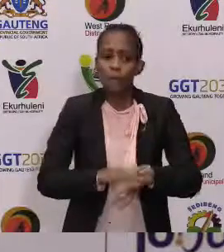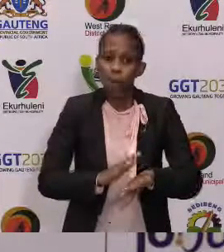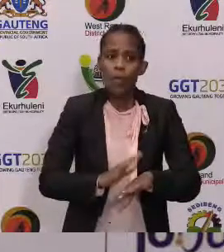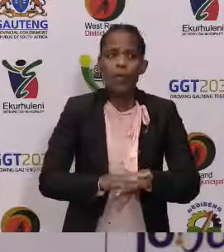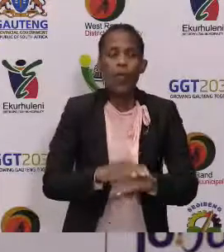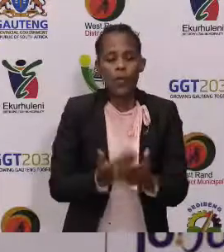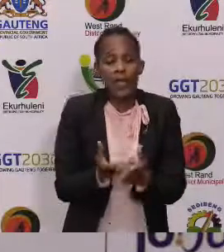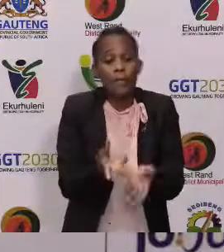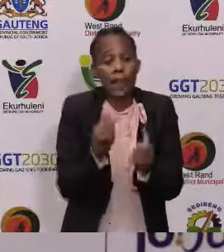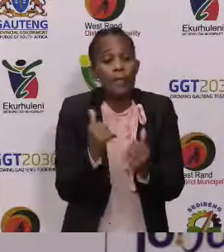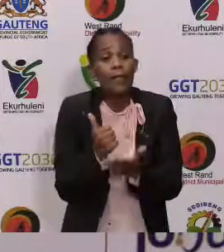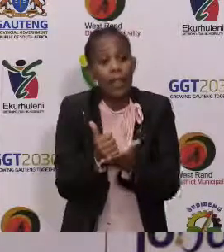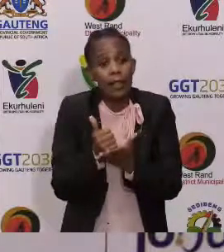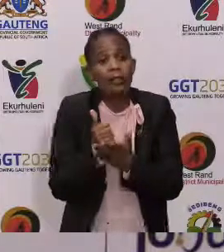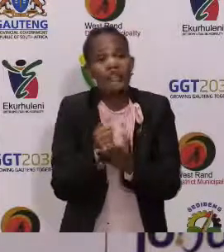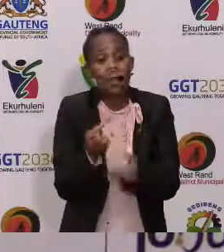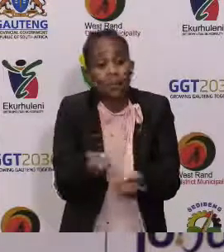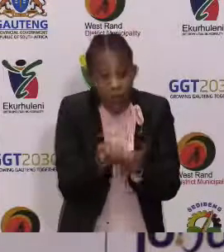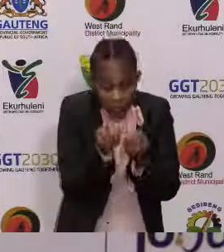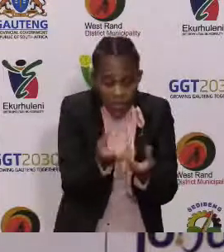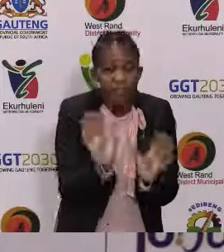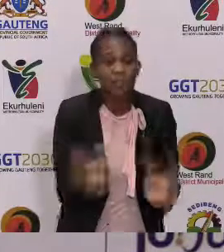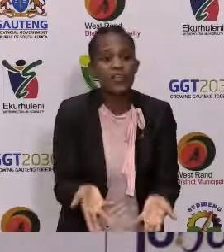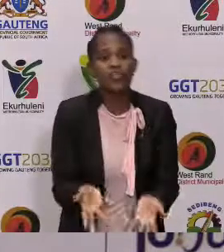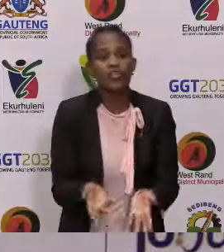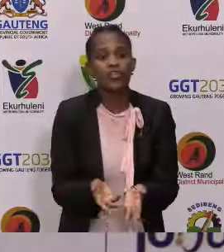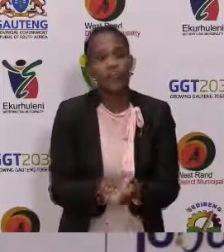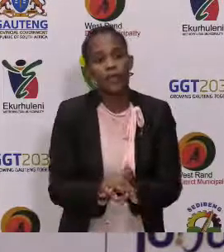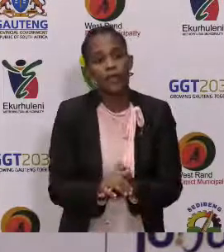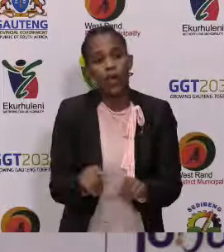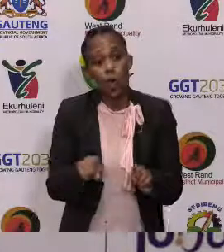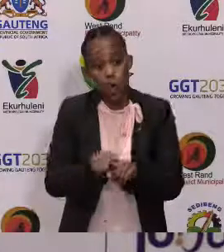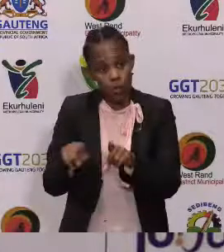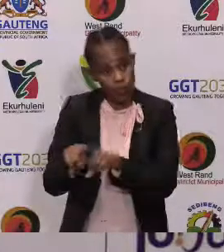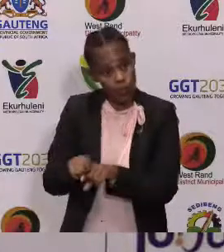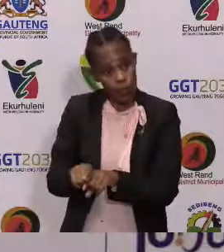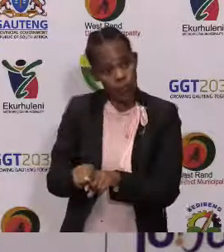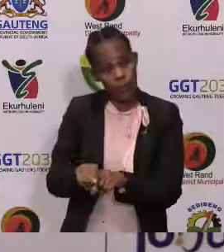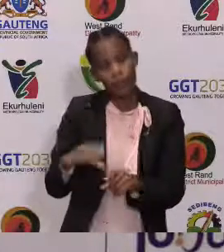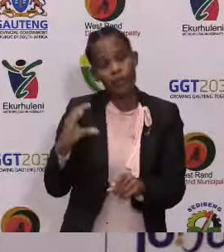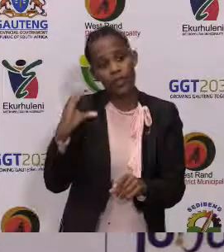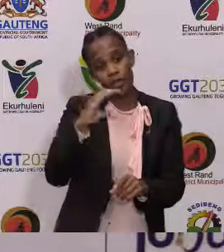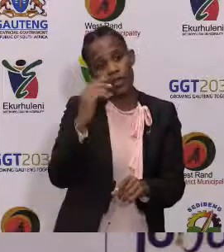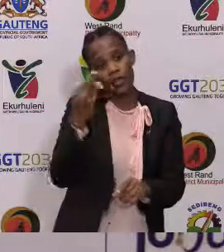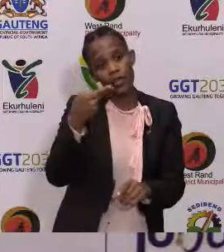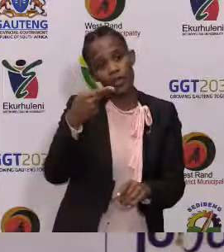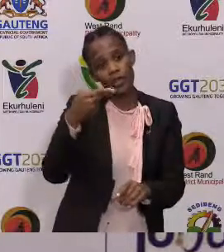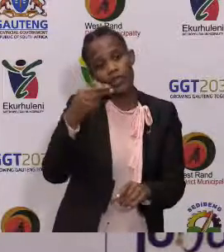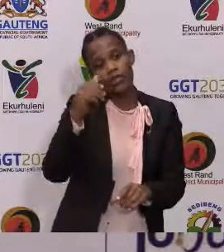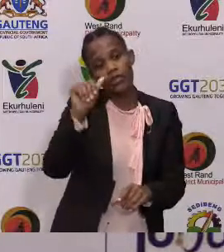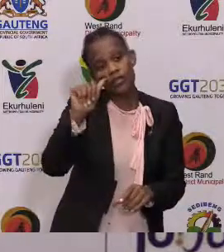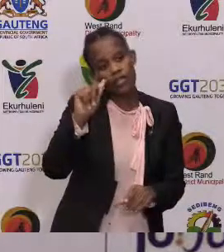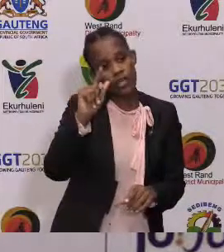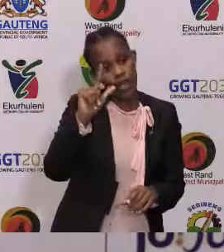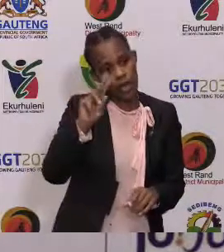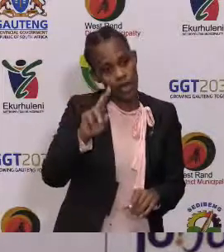we've made available and we're still going to make available. Also on Charlotte, the facility, the Premier will